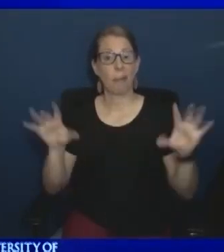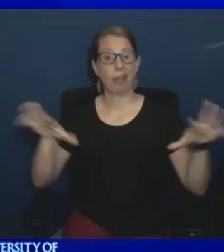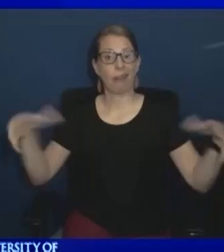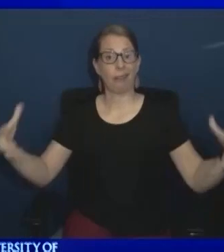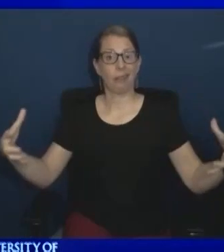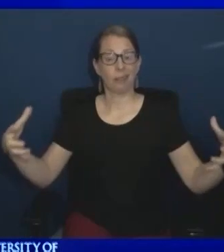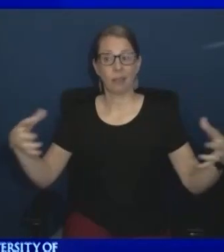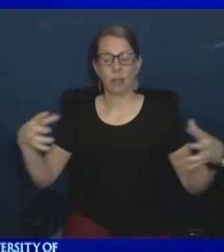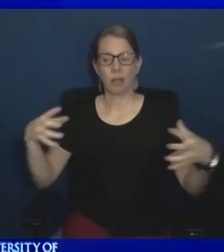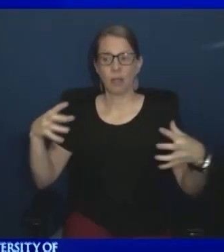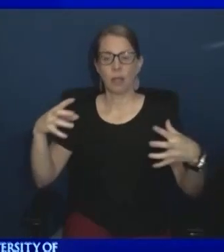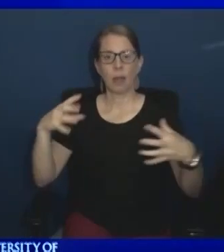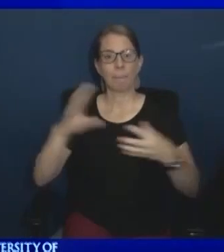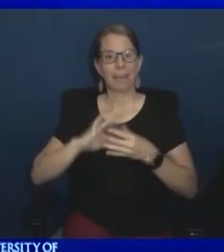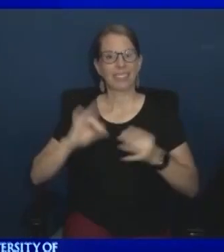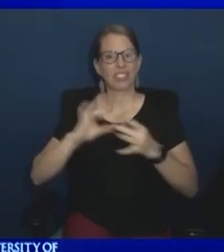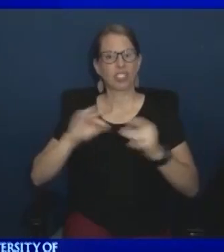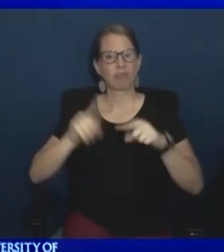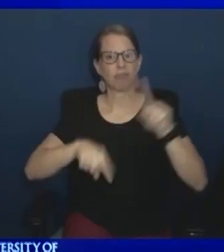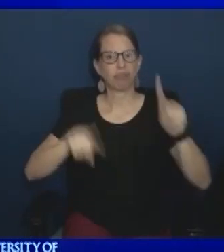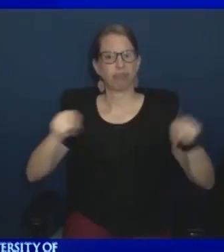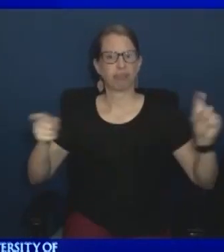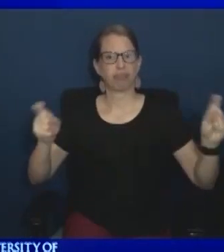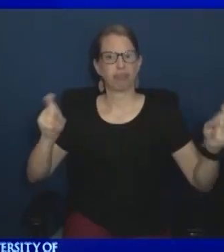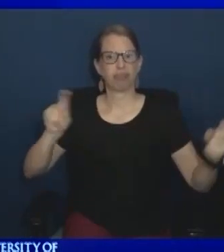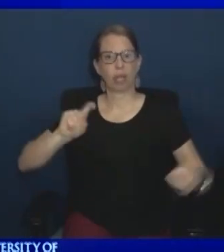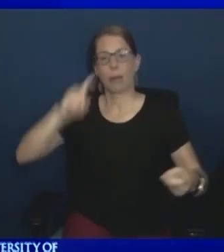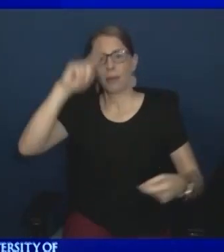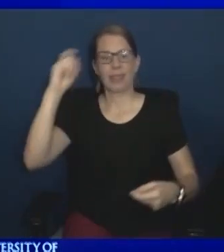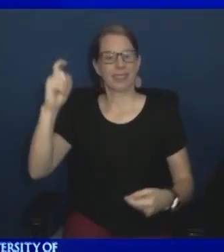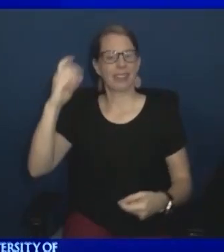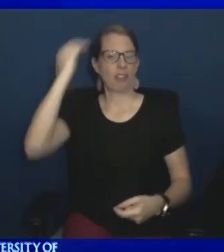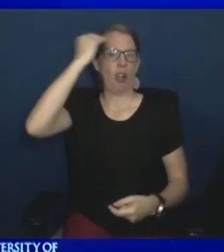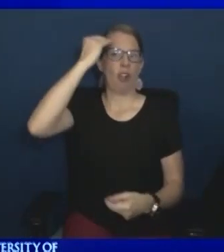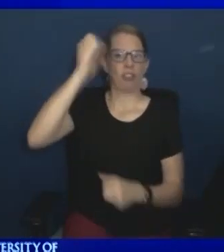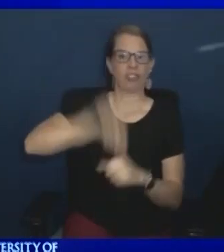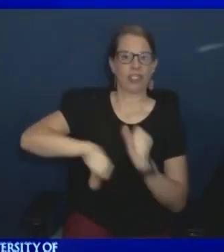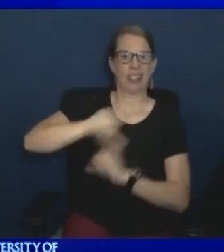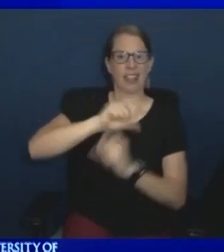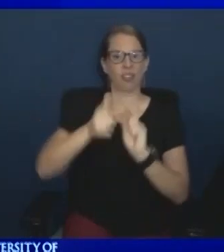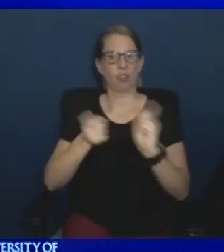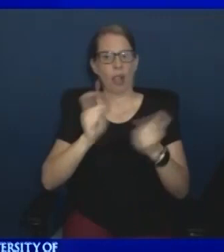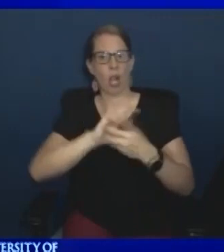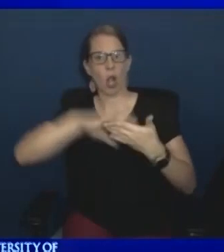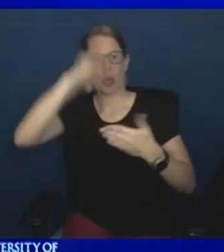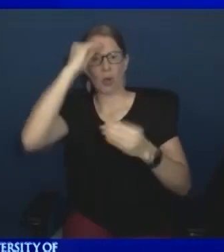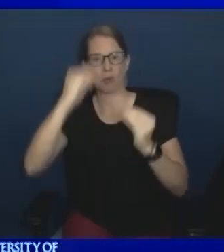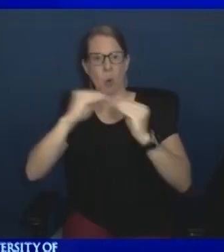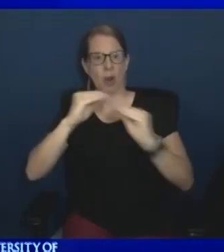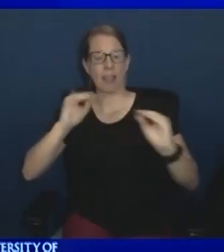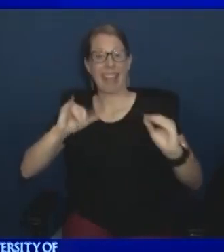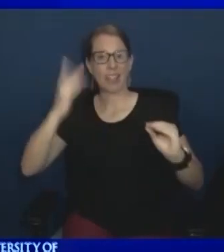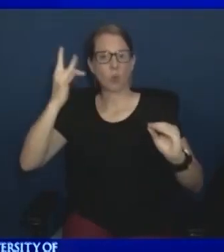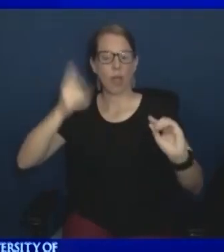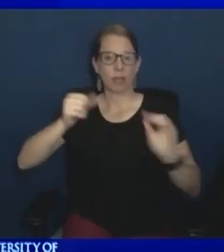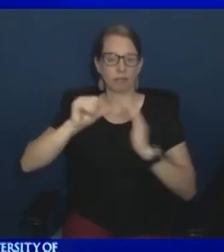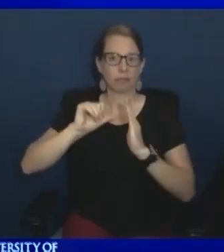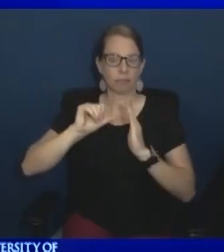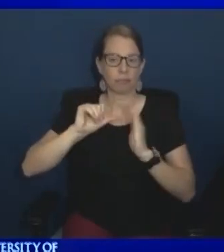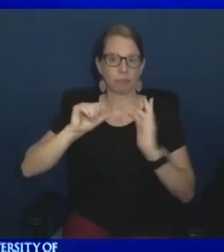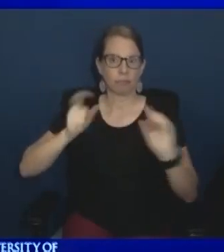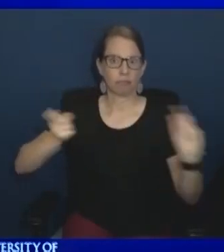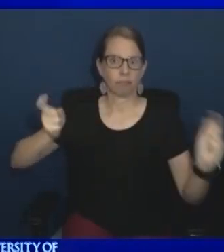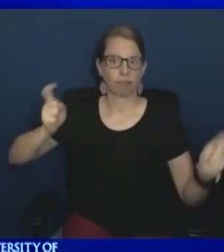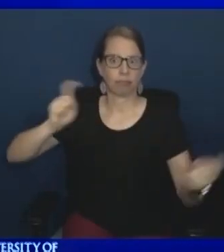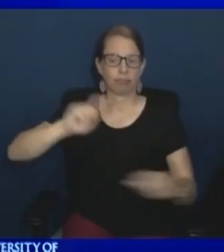have changed mostly because our knowledge in the science has changed and we've learned more. That is the main impetus for a lot of these messages throughout the